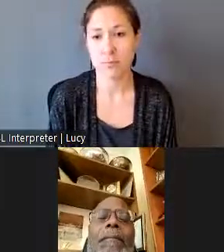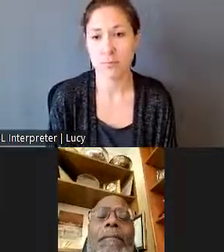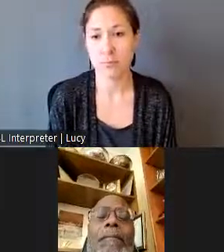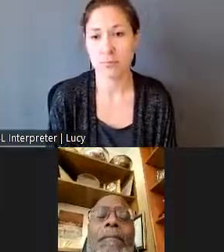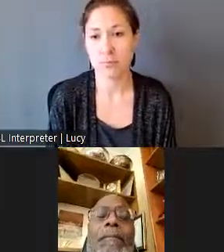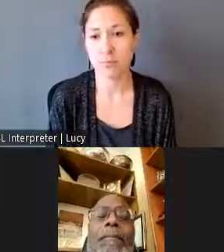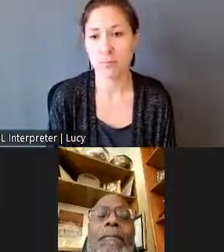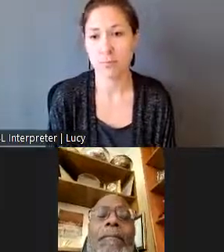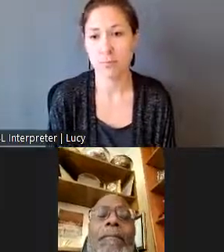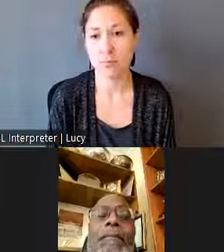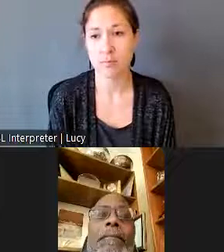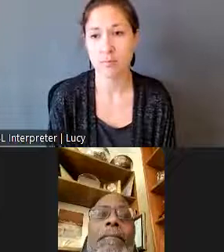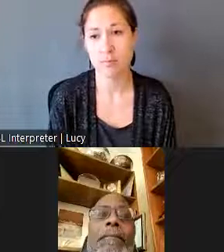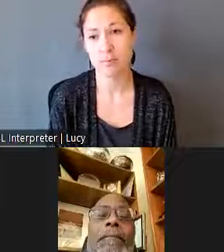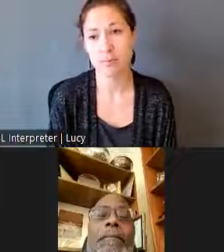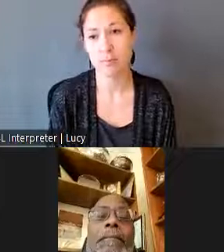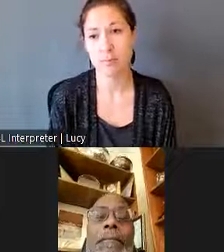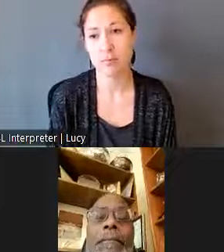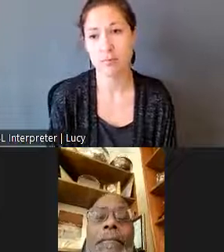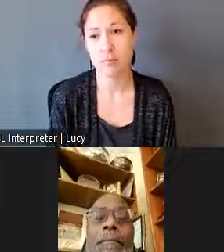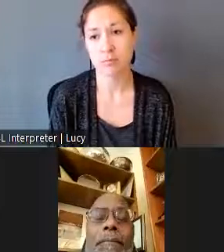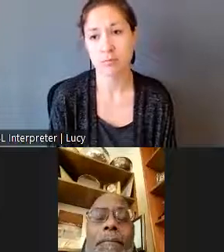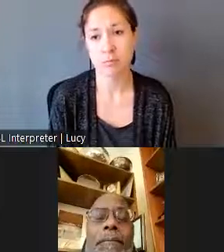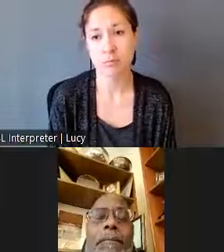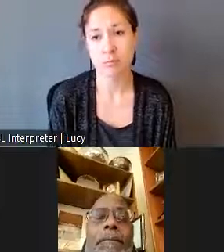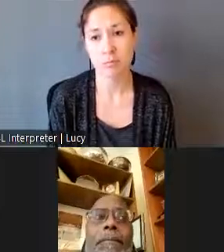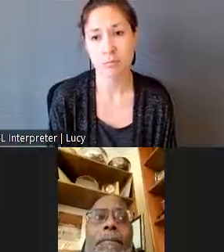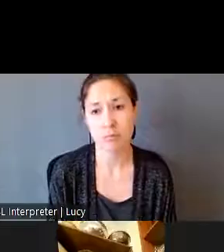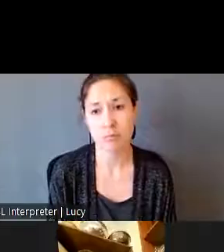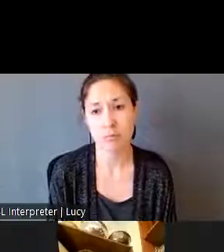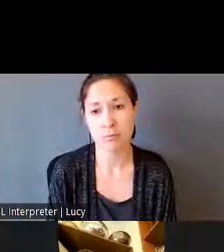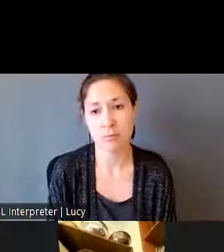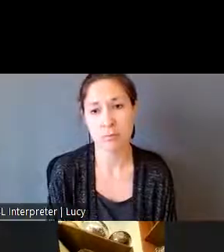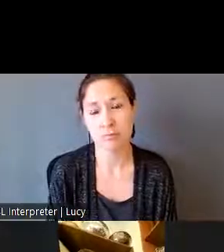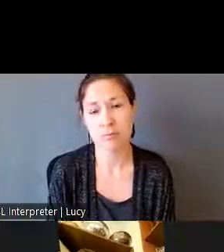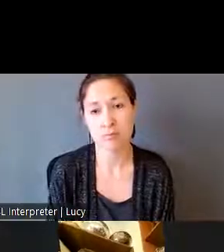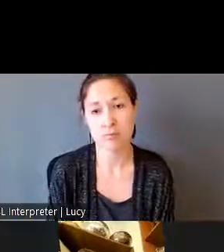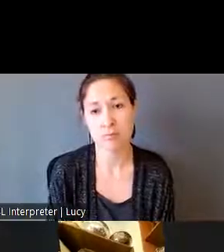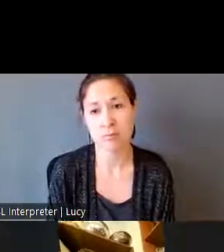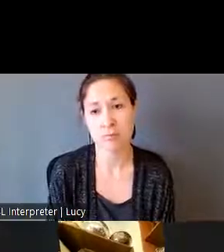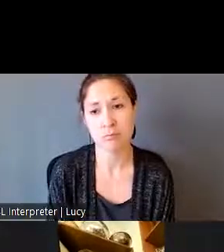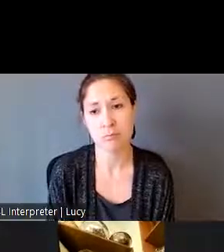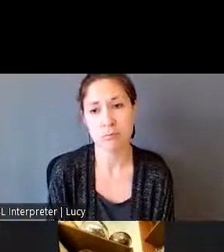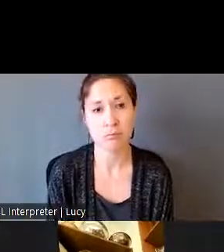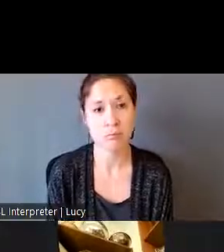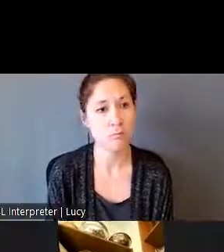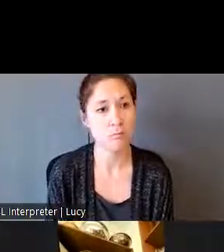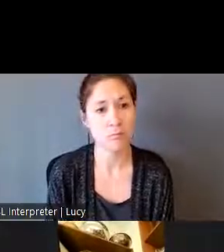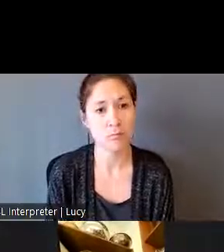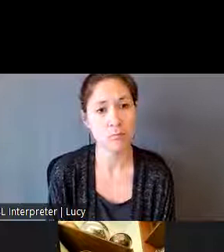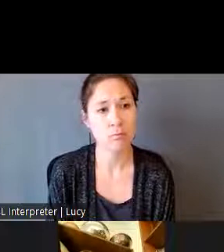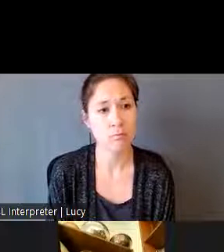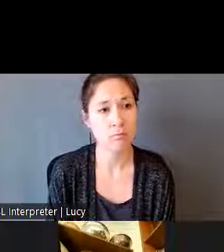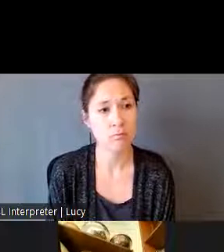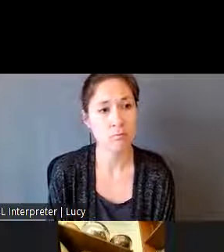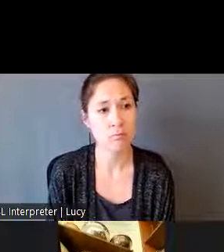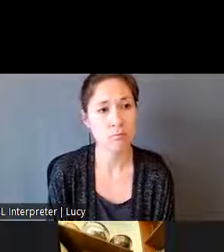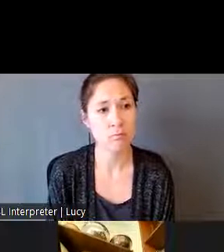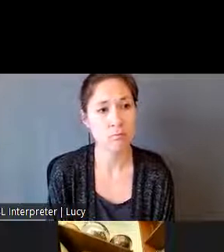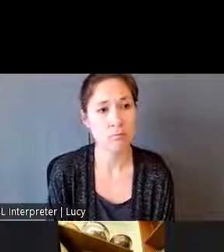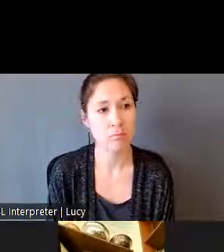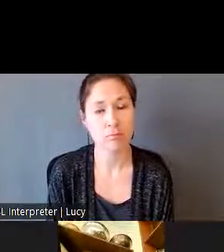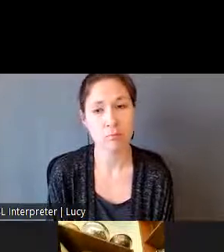con Gabriela Herrera interpretando del inglés al español simultáneamente. En unos segundos, cuando van a activar